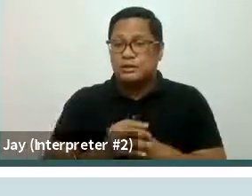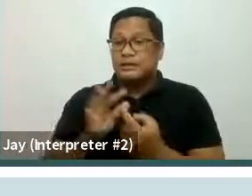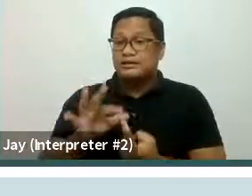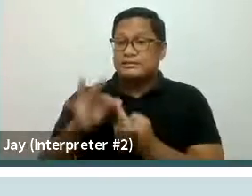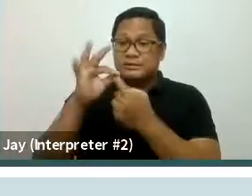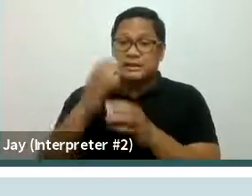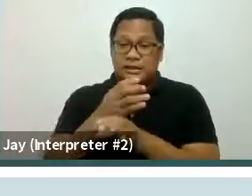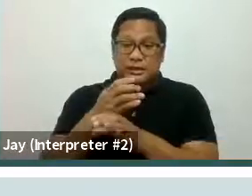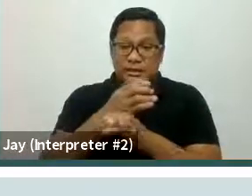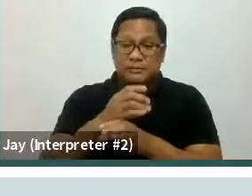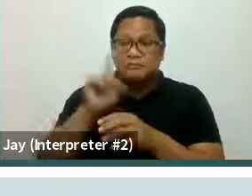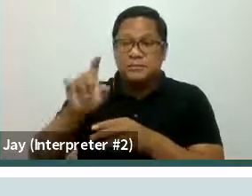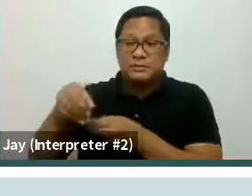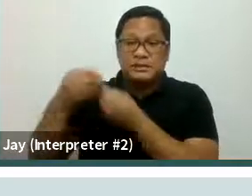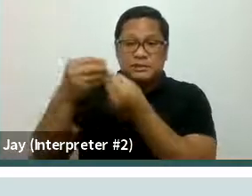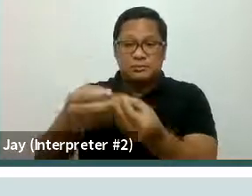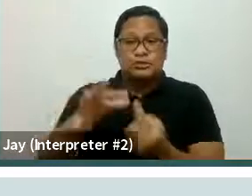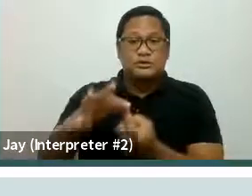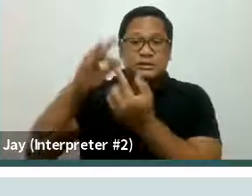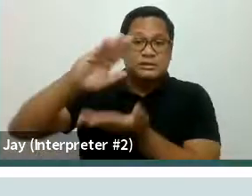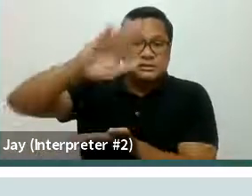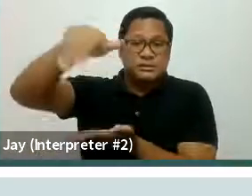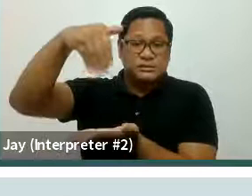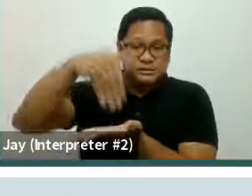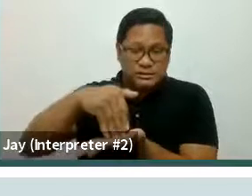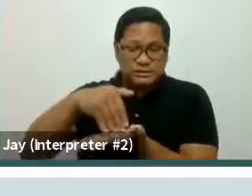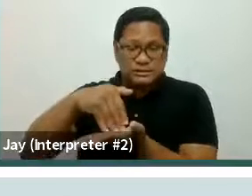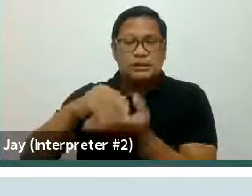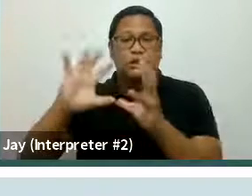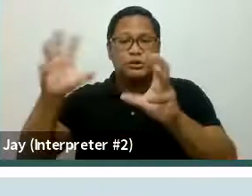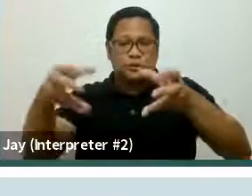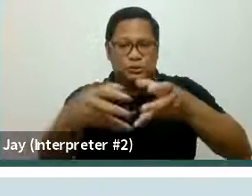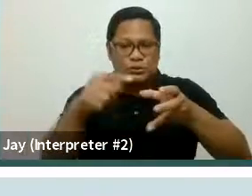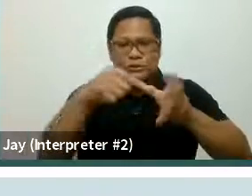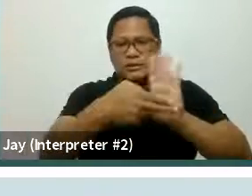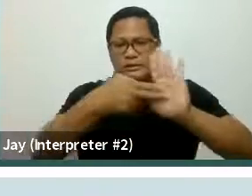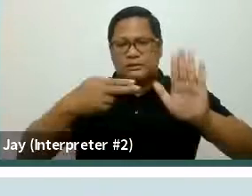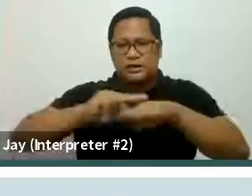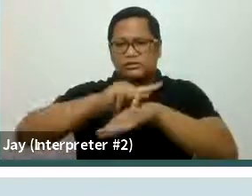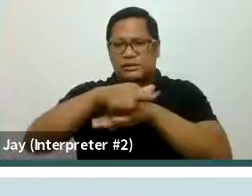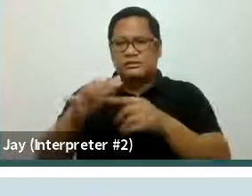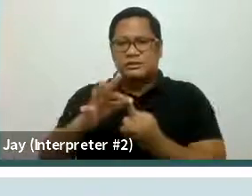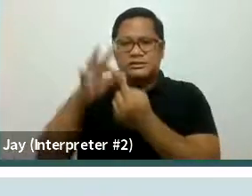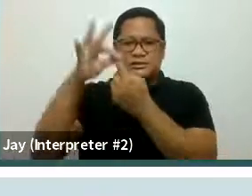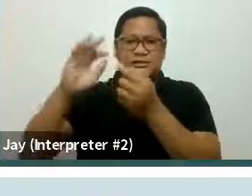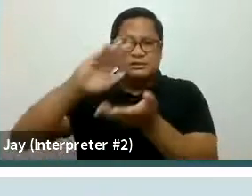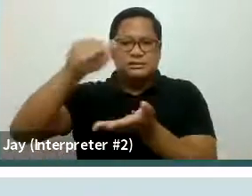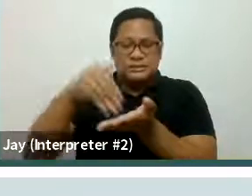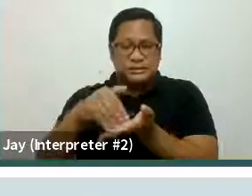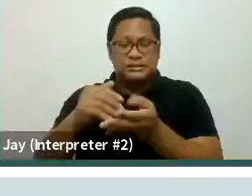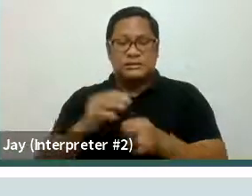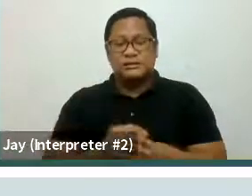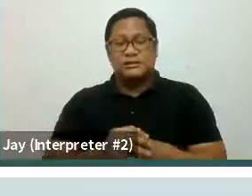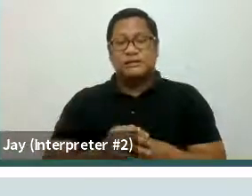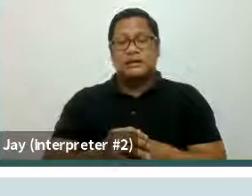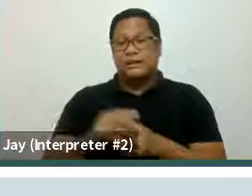be delivered by the specialty centers classified as the National Specialty Center. In the case of cancer, it